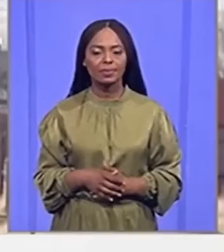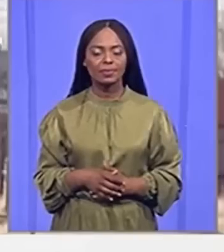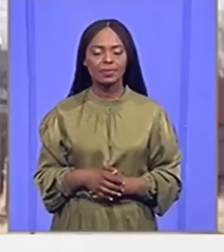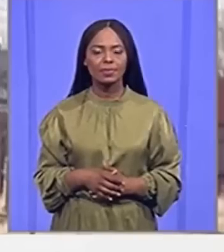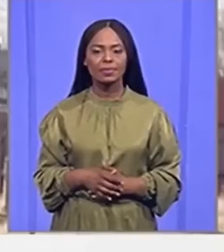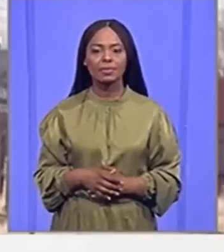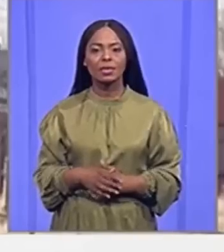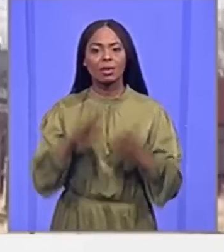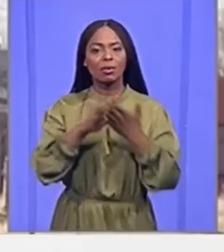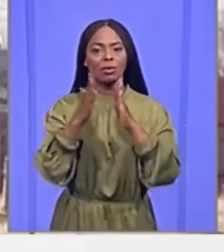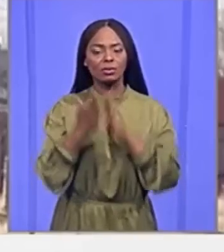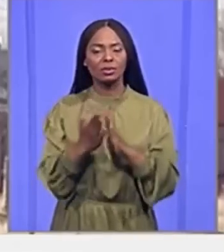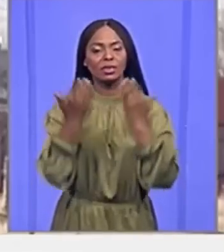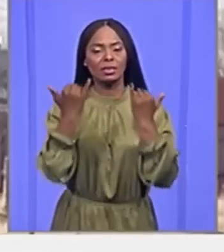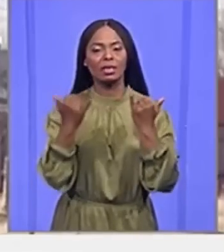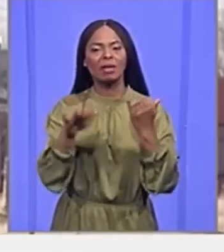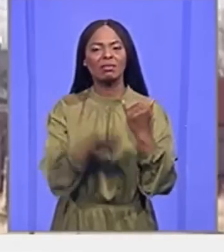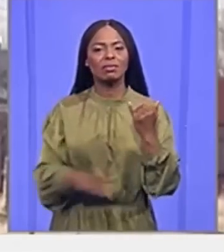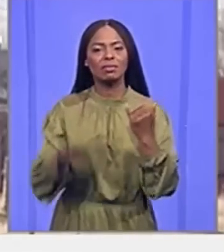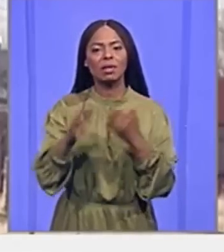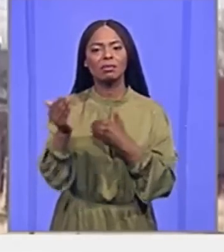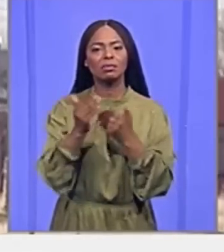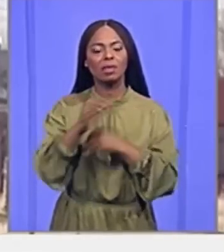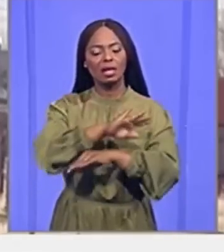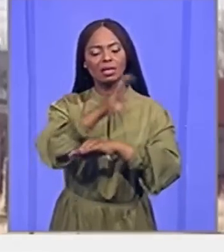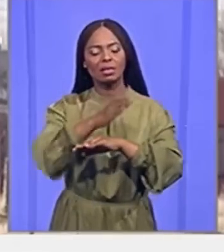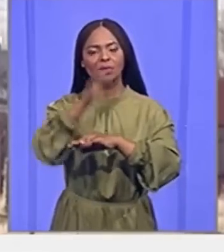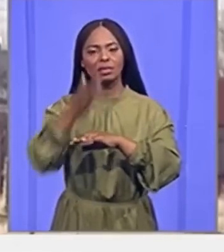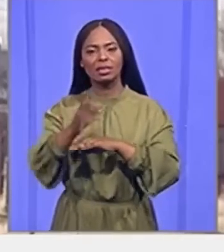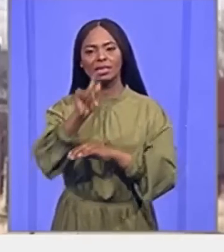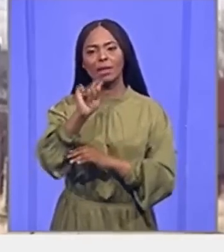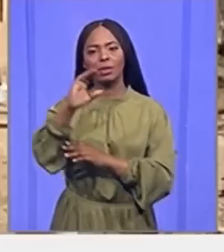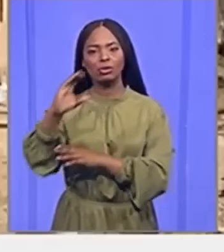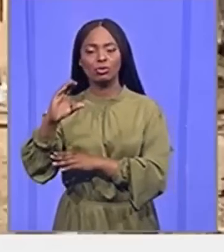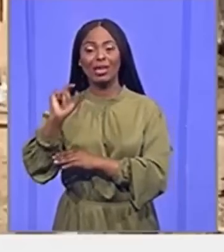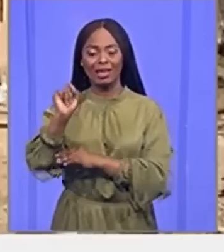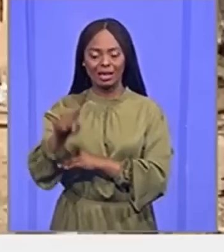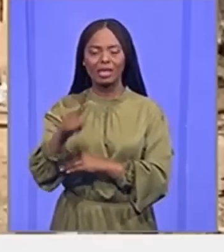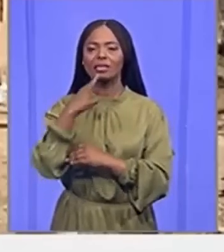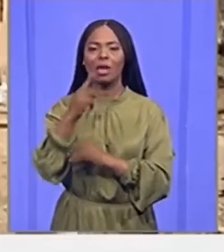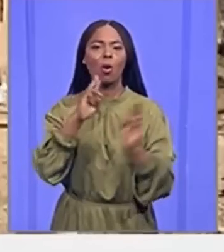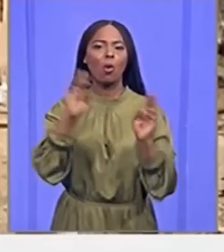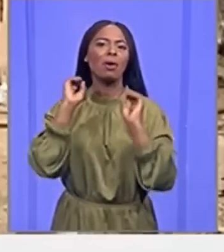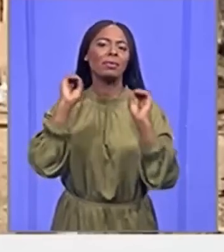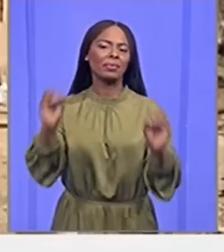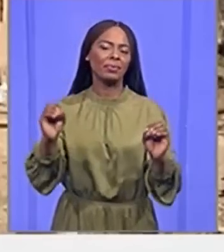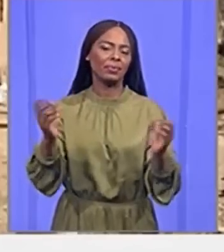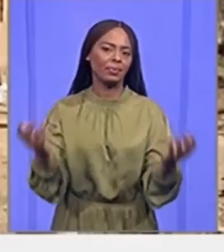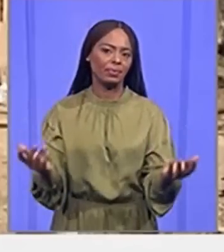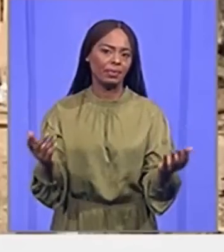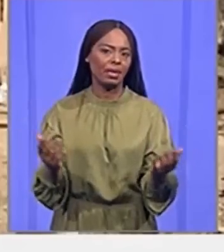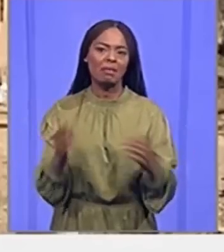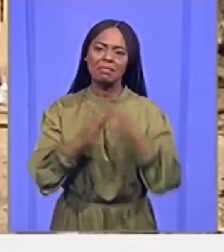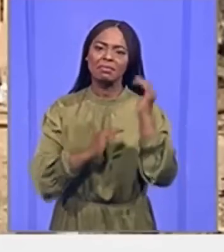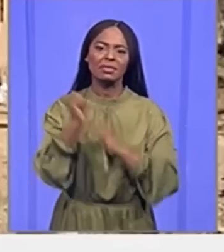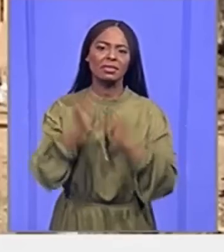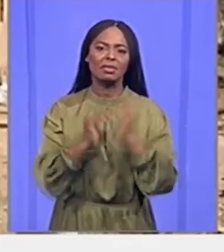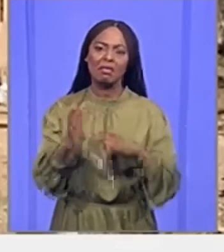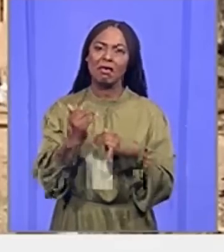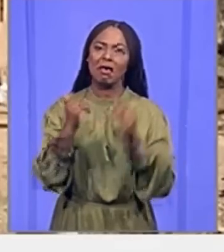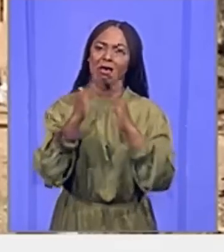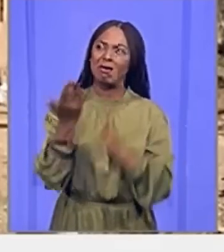Baagi ba motsana wa Morago gaufi le Thabanchu ba re ga ba sa tlhole ba na le tsholofelo gore ba tla bona matlo a siameng fa go